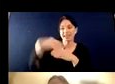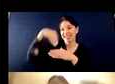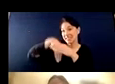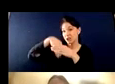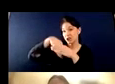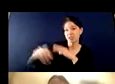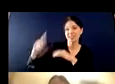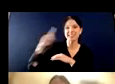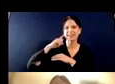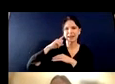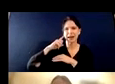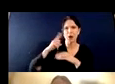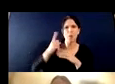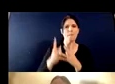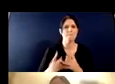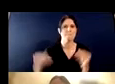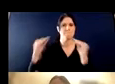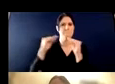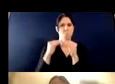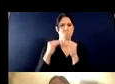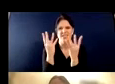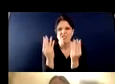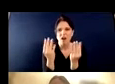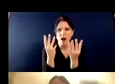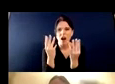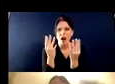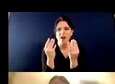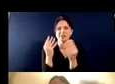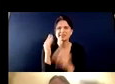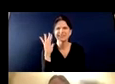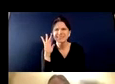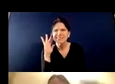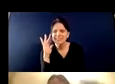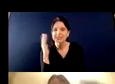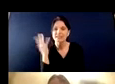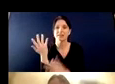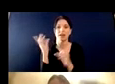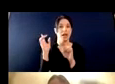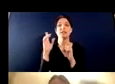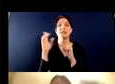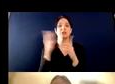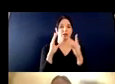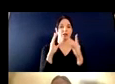it's much softer than the volume that it was at when it entered the outer ear.